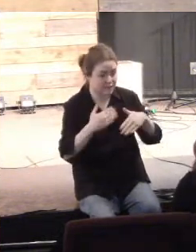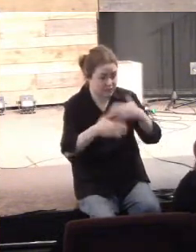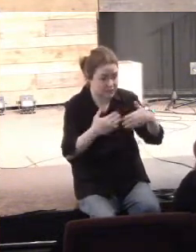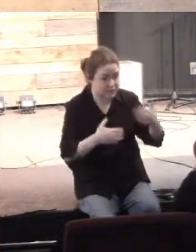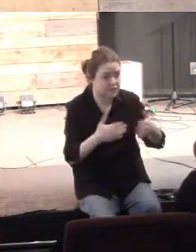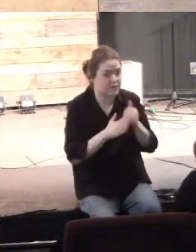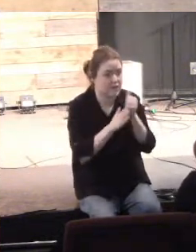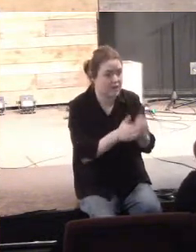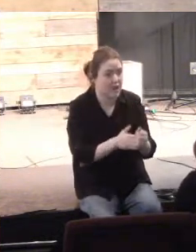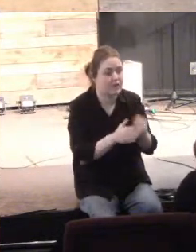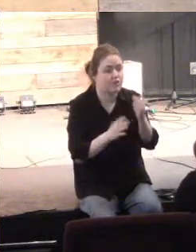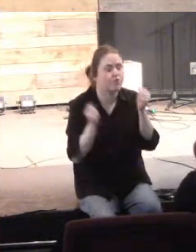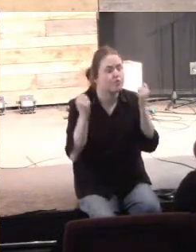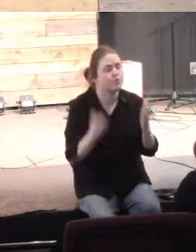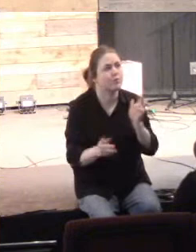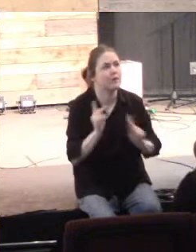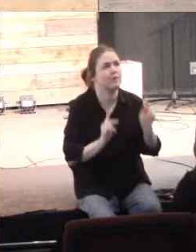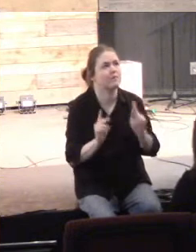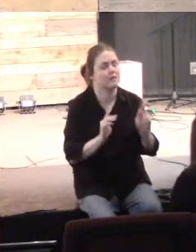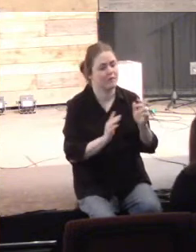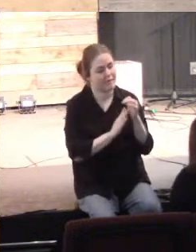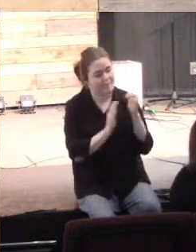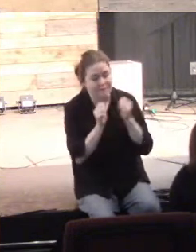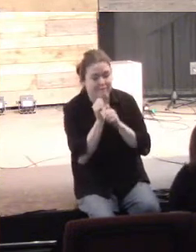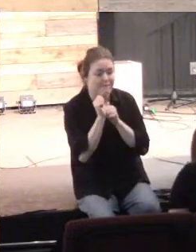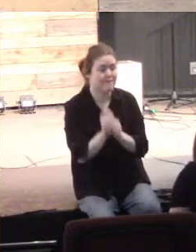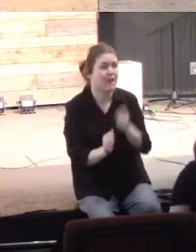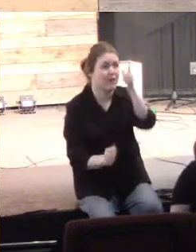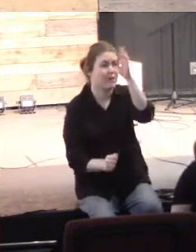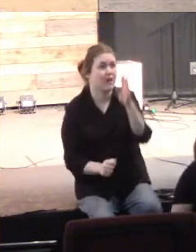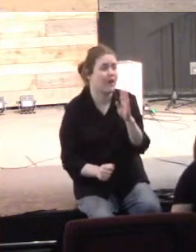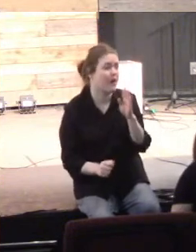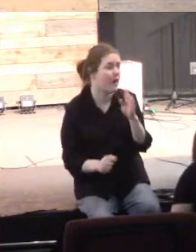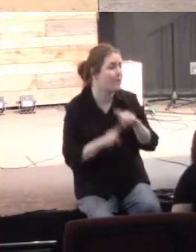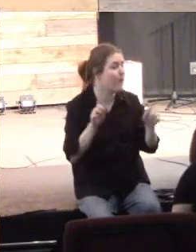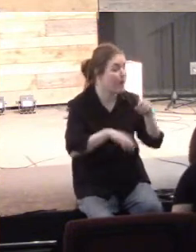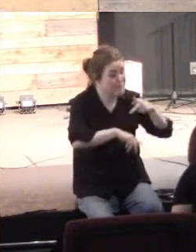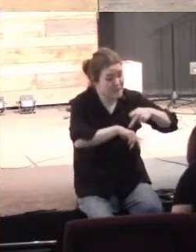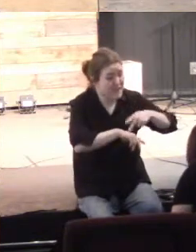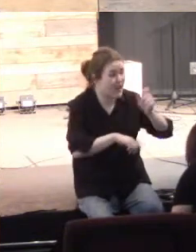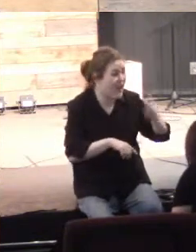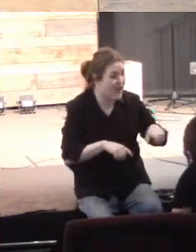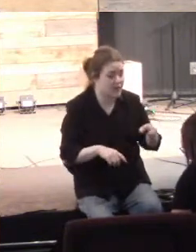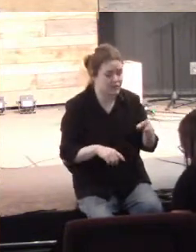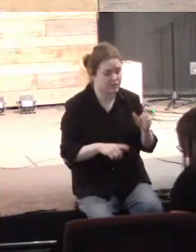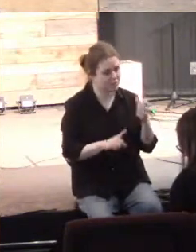But Peter had to overcome his own